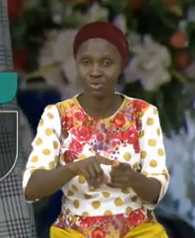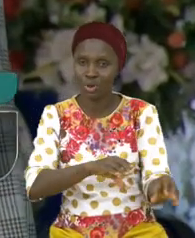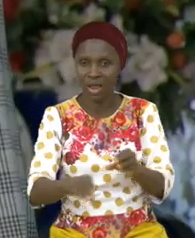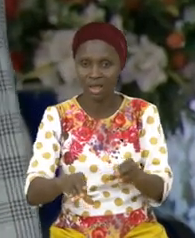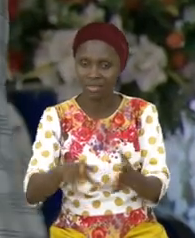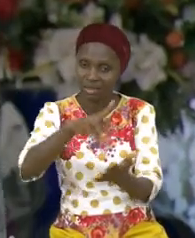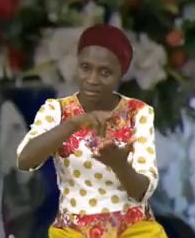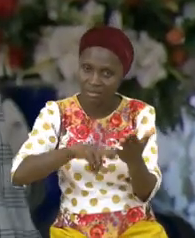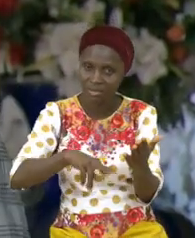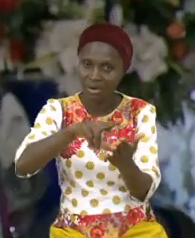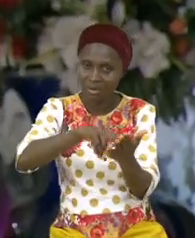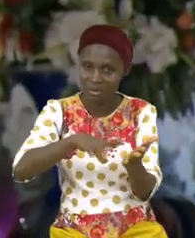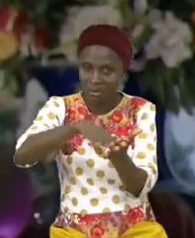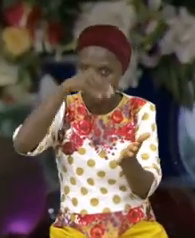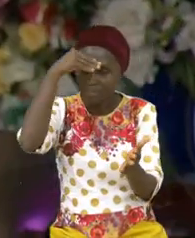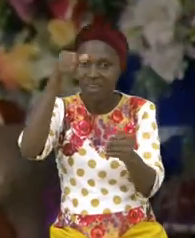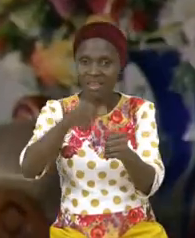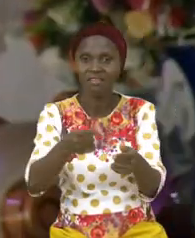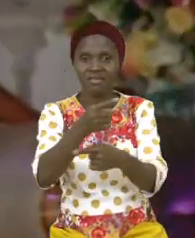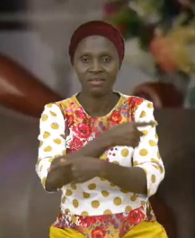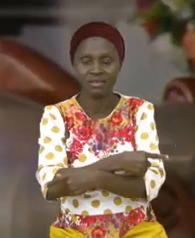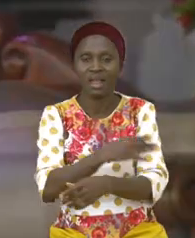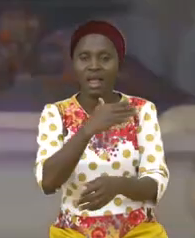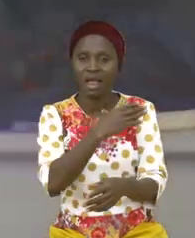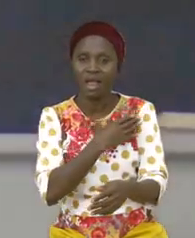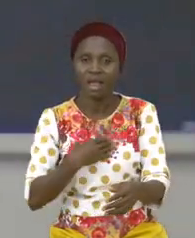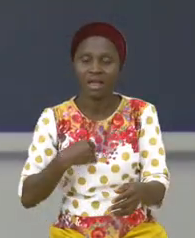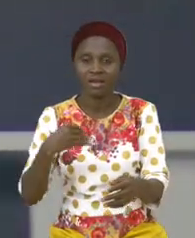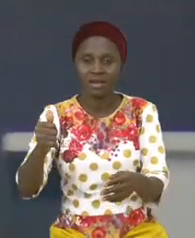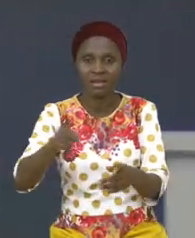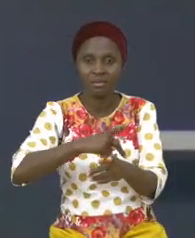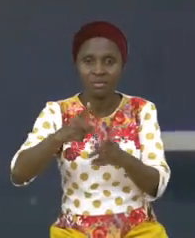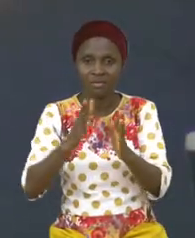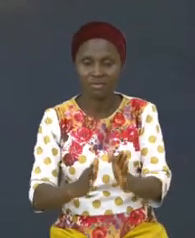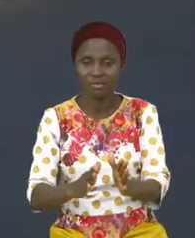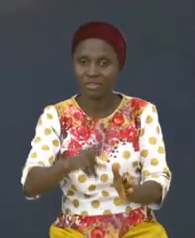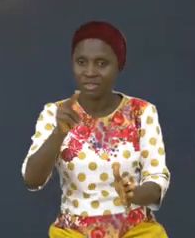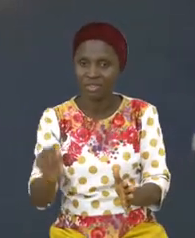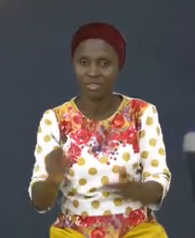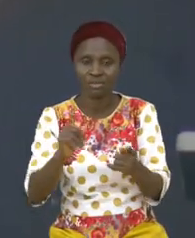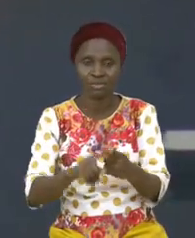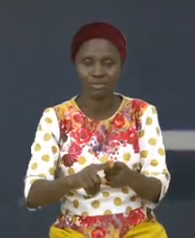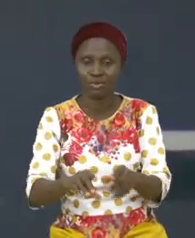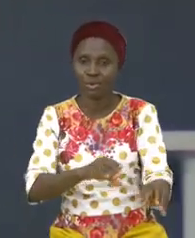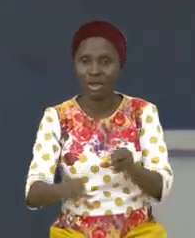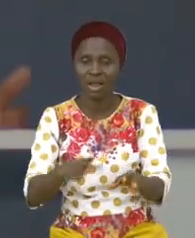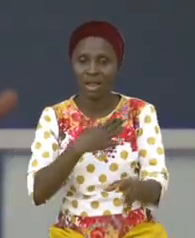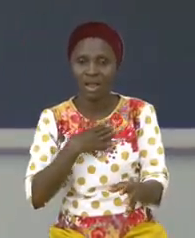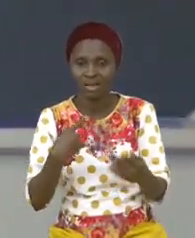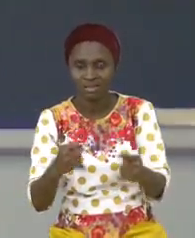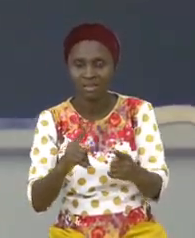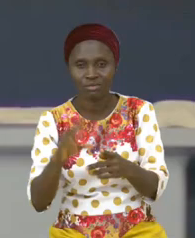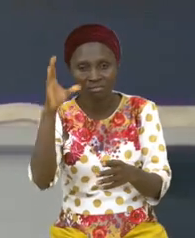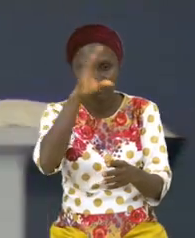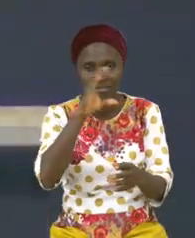every day. And the professional has to act. He has to find out what's going on